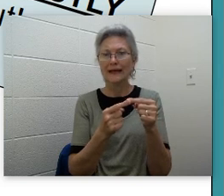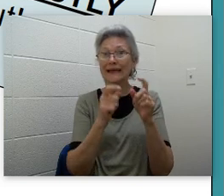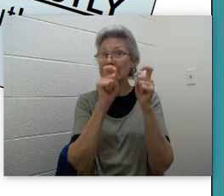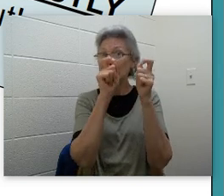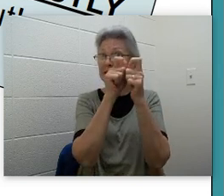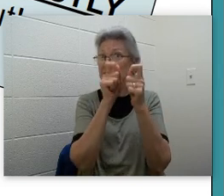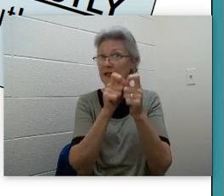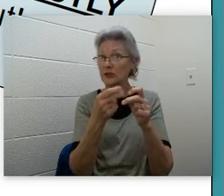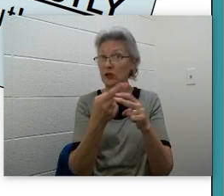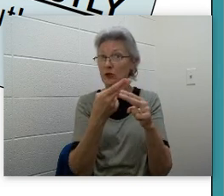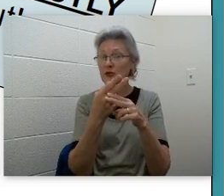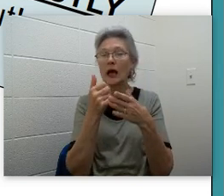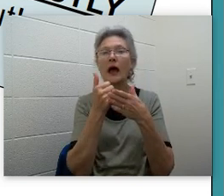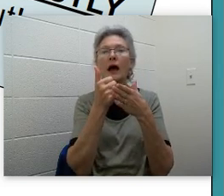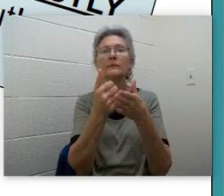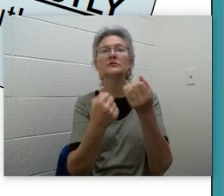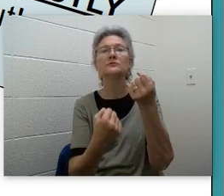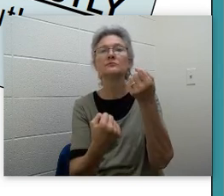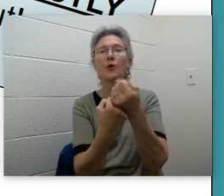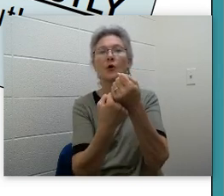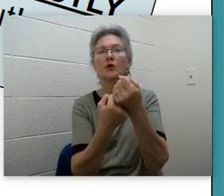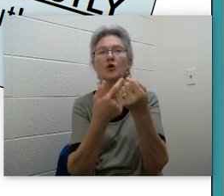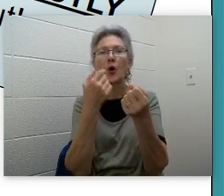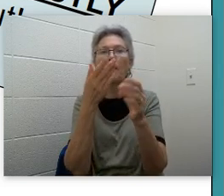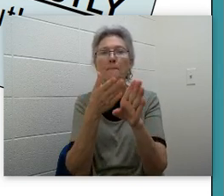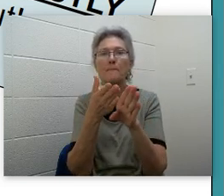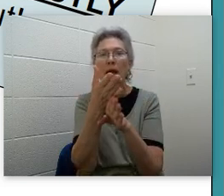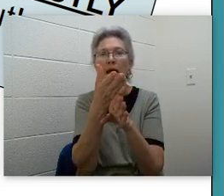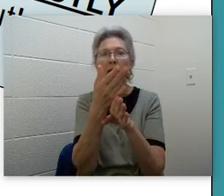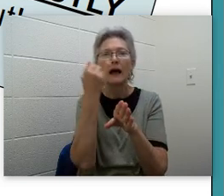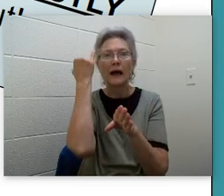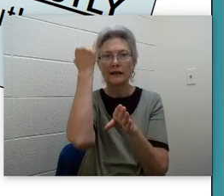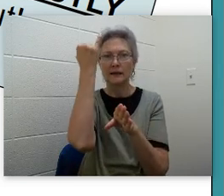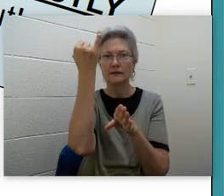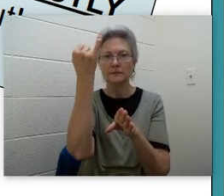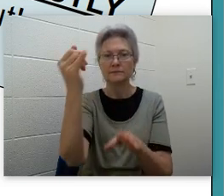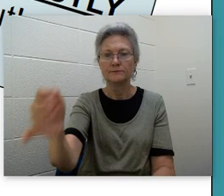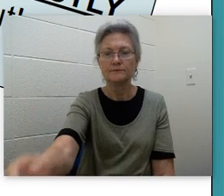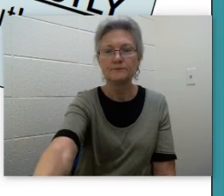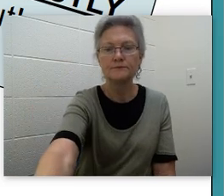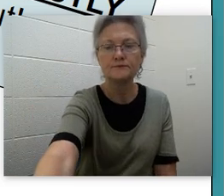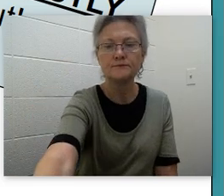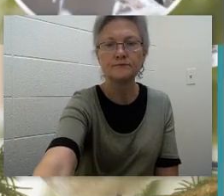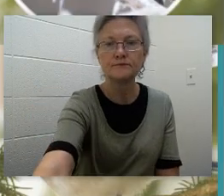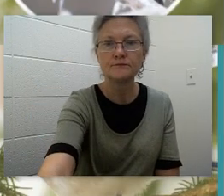Details are used to help support your main idea.